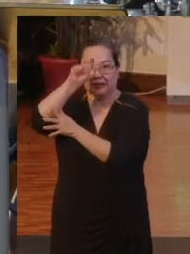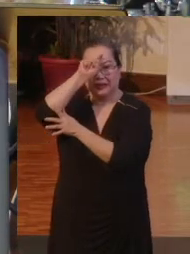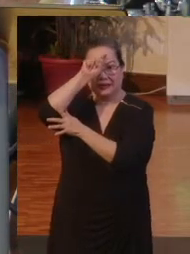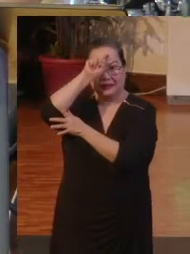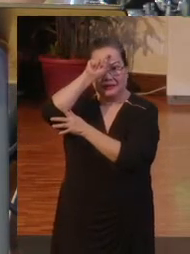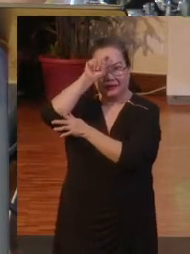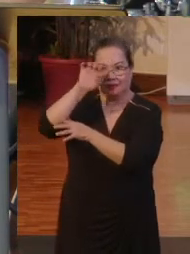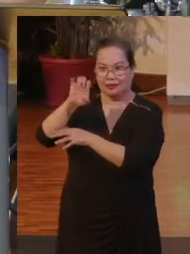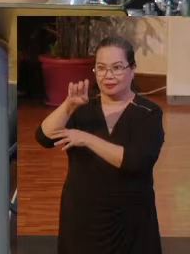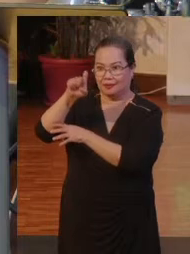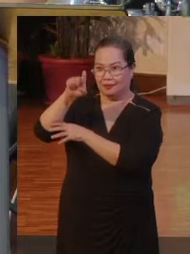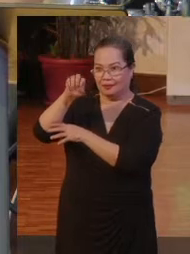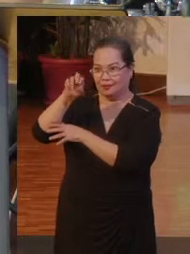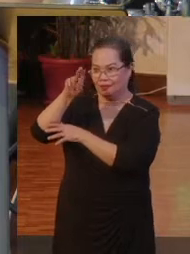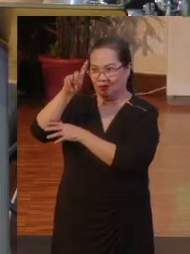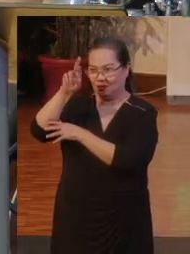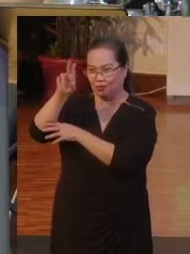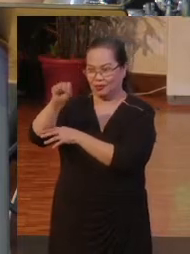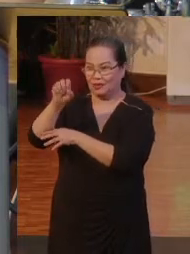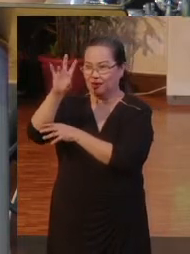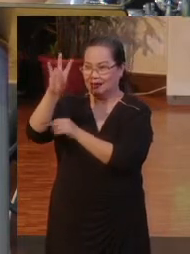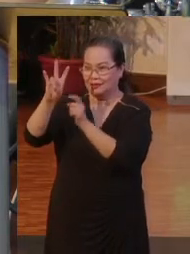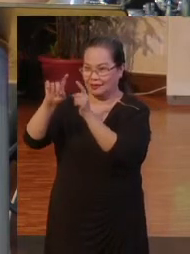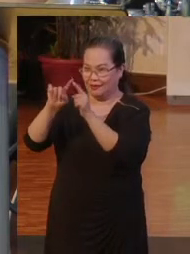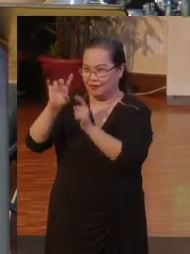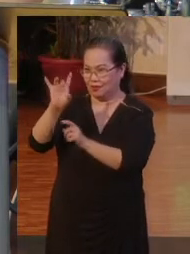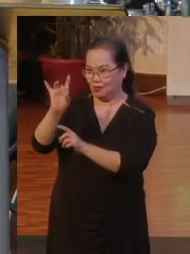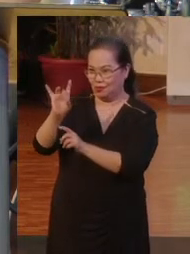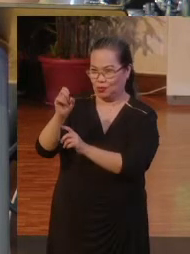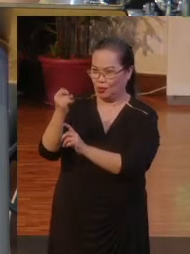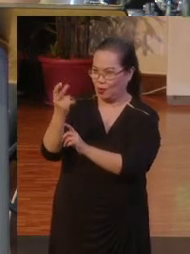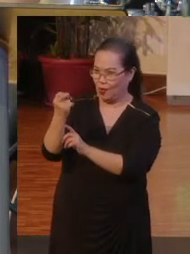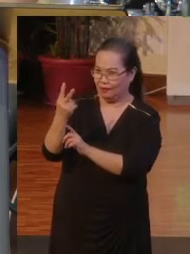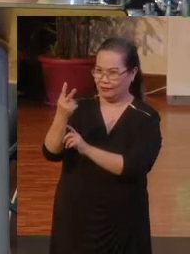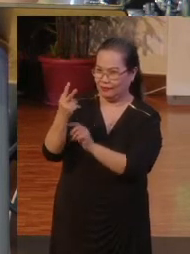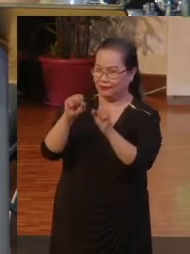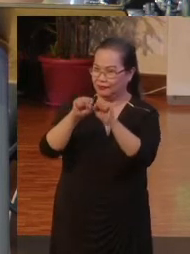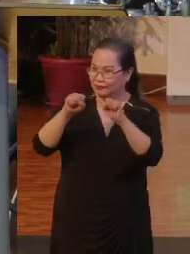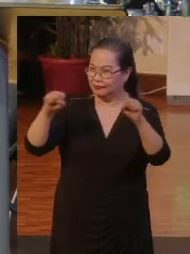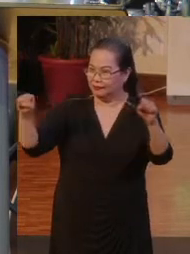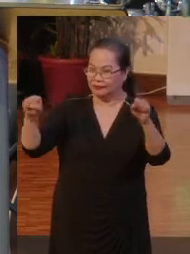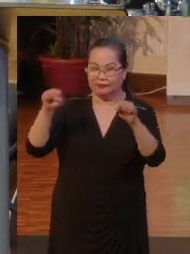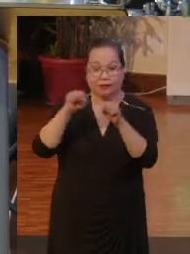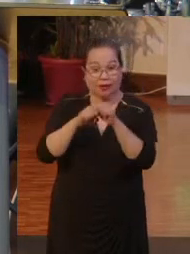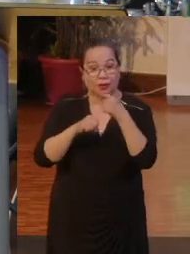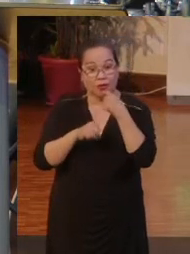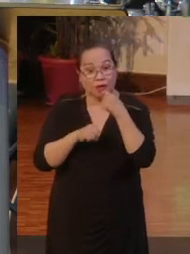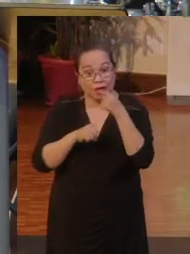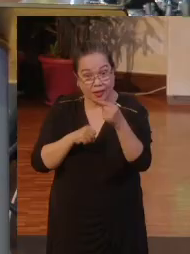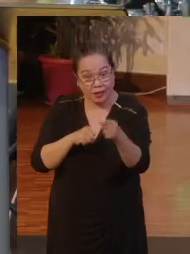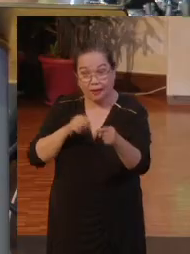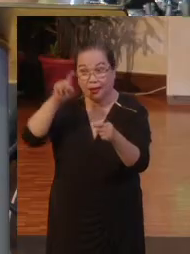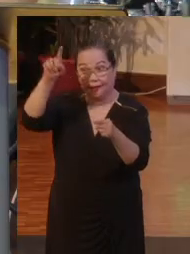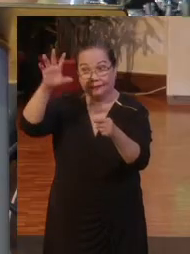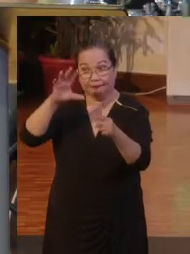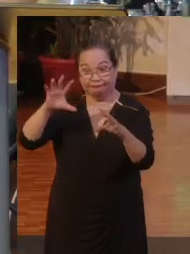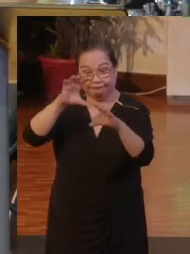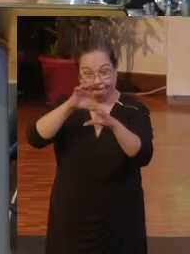Exodus 7 hanggang 12, yung sentence na yun, sinummarize ng Diyos